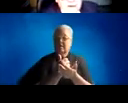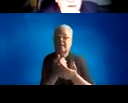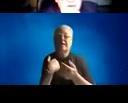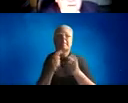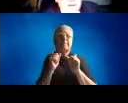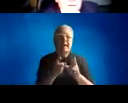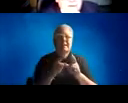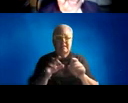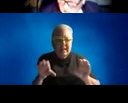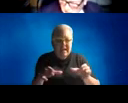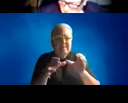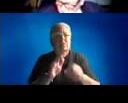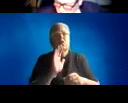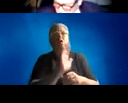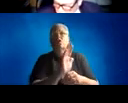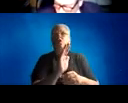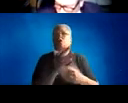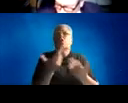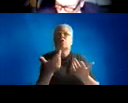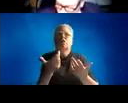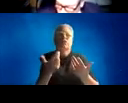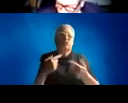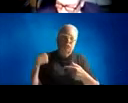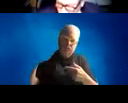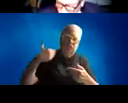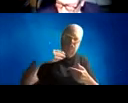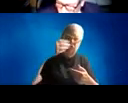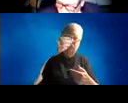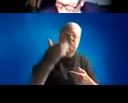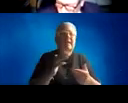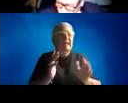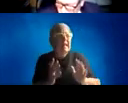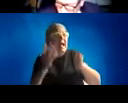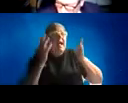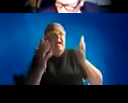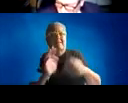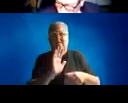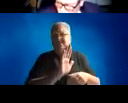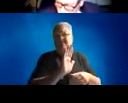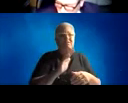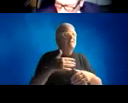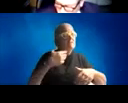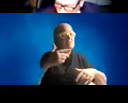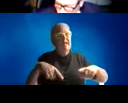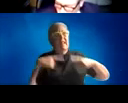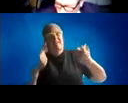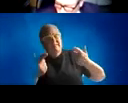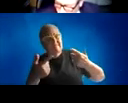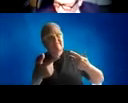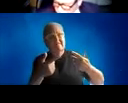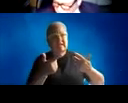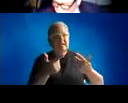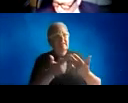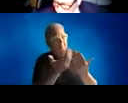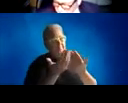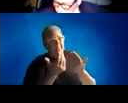daily living just to help with ensuring that the questions were very robust and getting answers. The other challenge I had was having